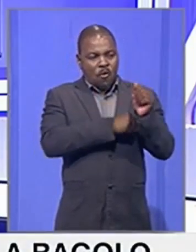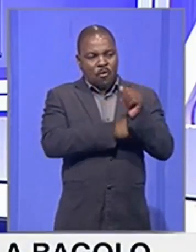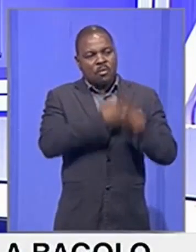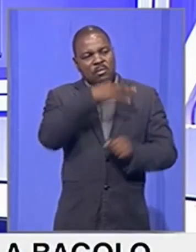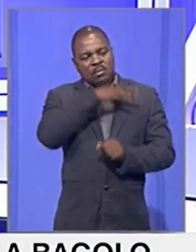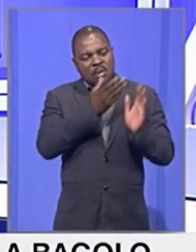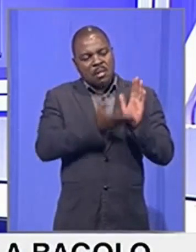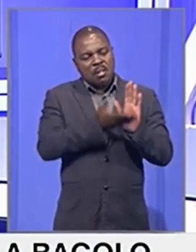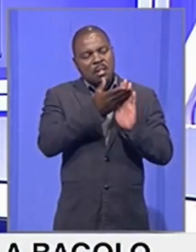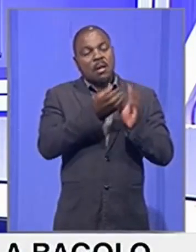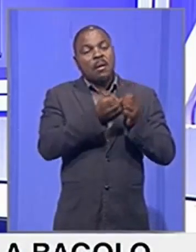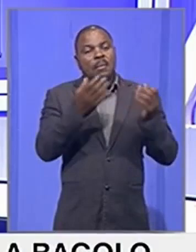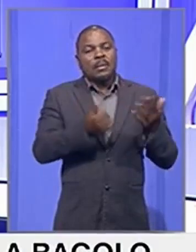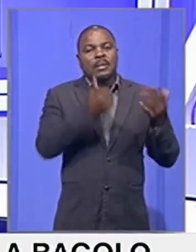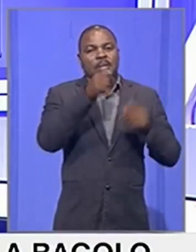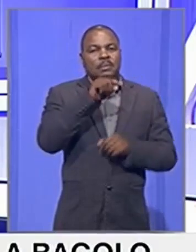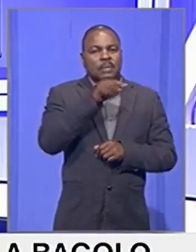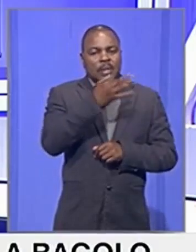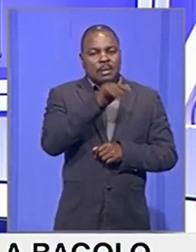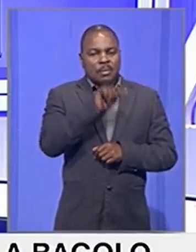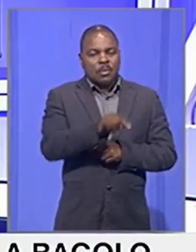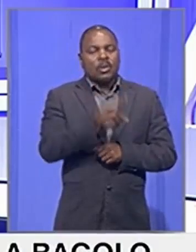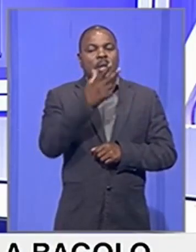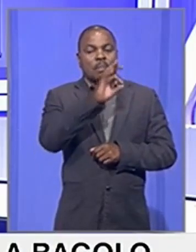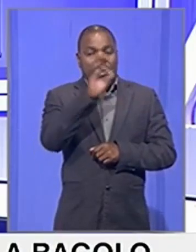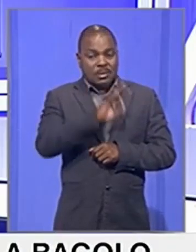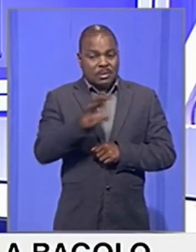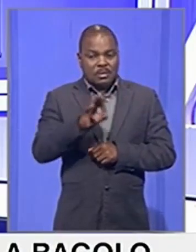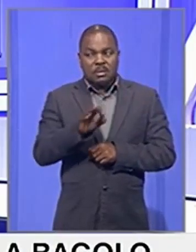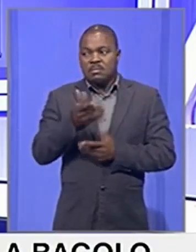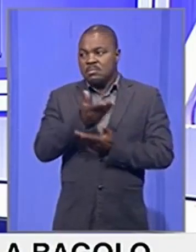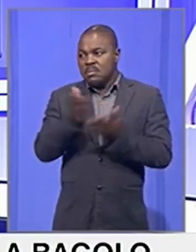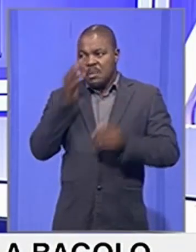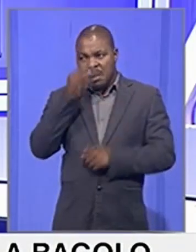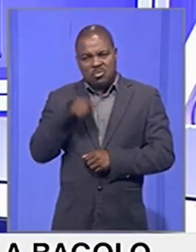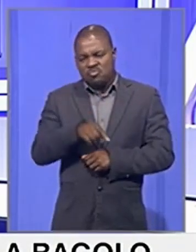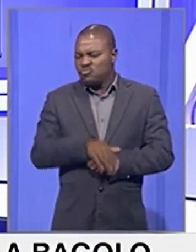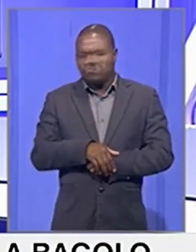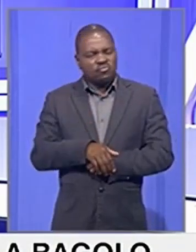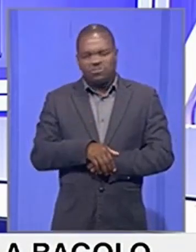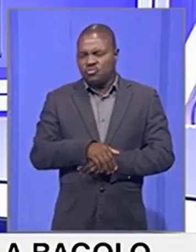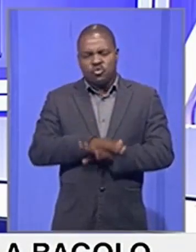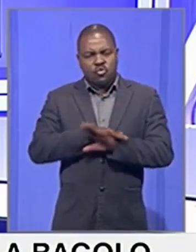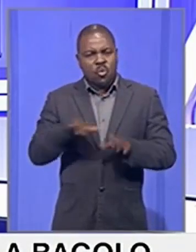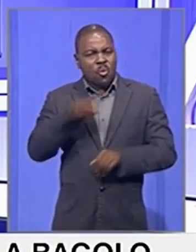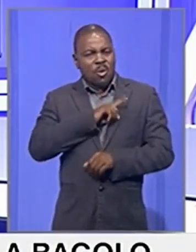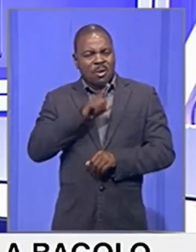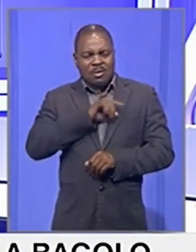le kgetsi engwe ya tlhaselo ka maikalelo a go gobatsa. Kgabagare dithulaganyo tsa tirelo ya phitlho ya Garat mo bokhutlong jwa beke eno di